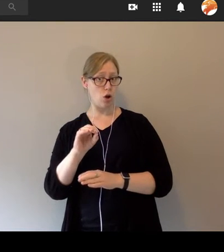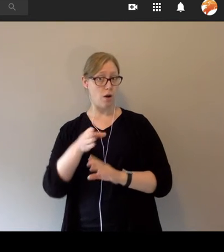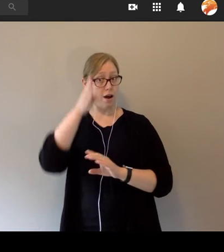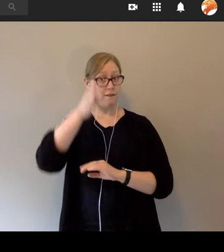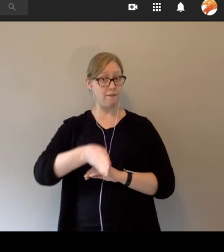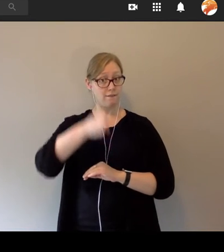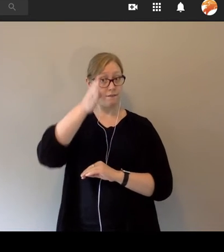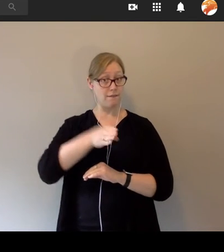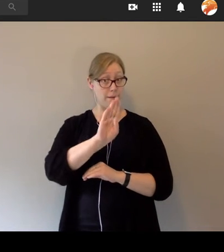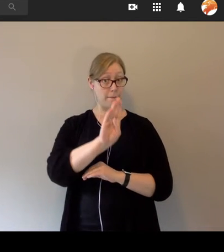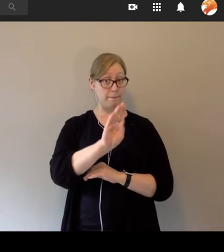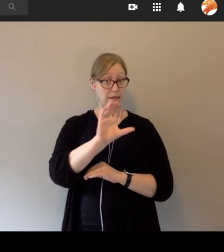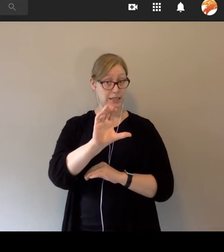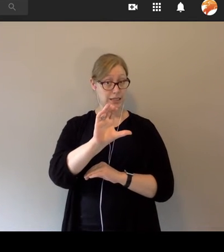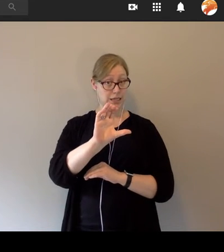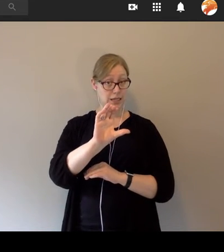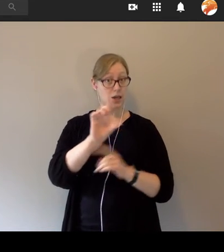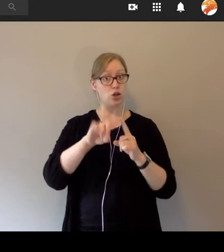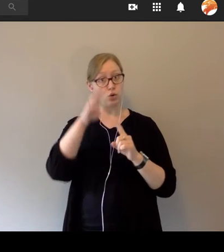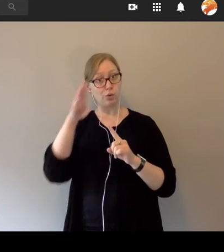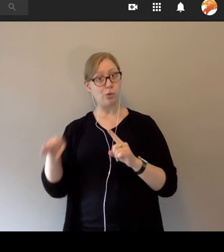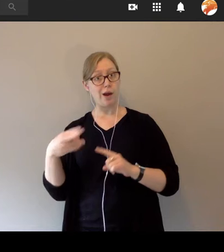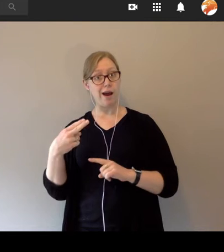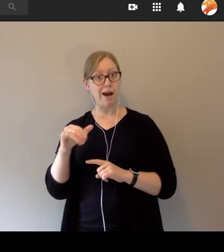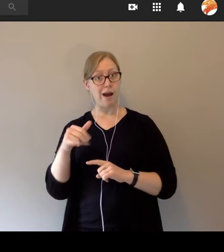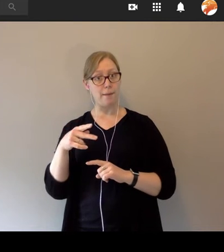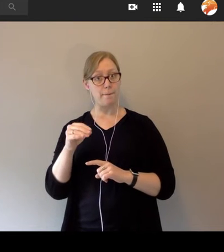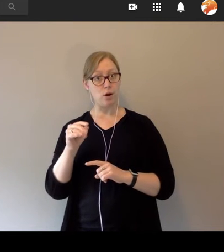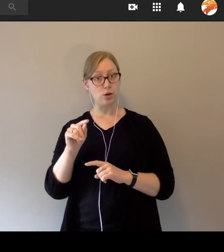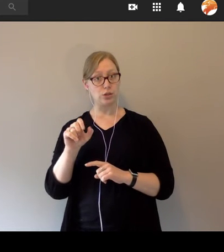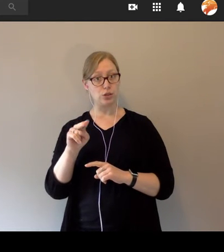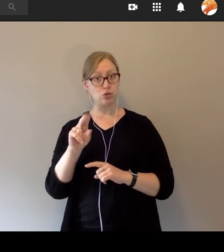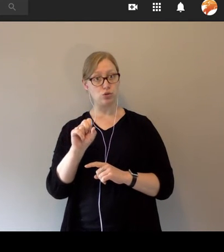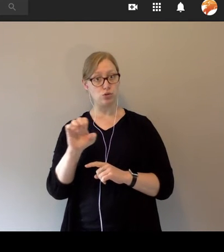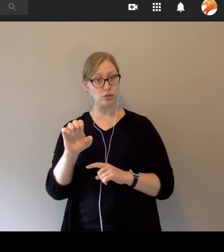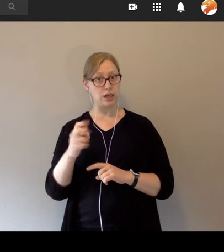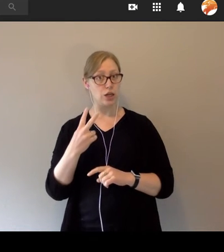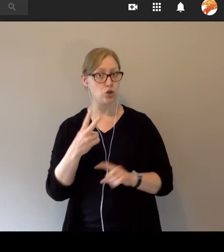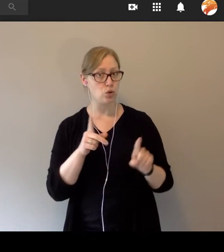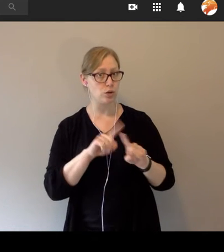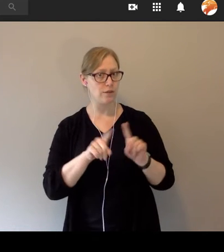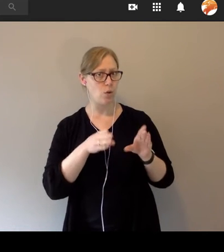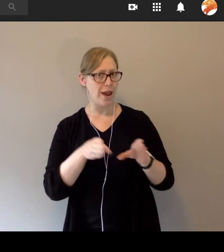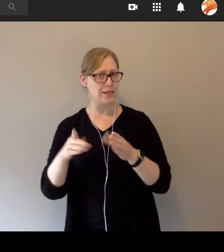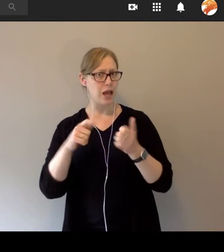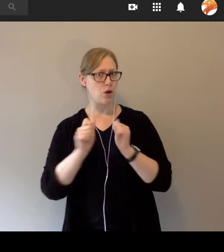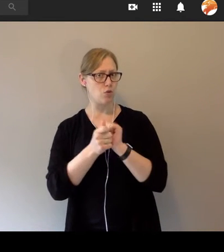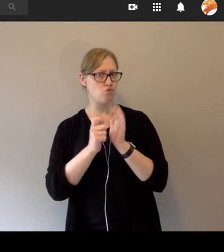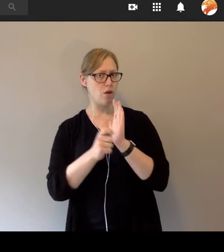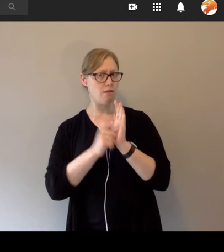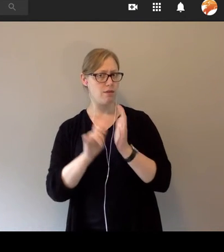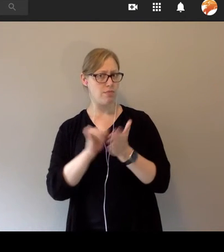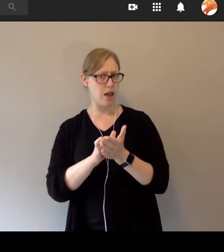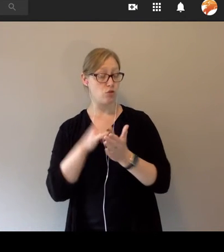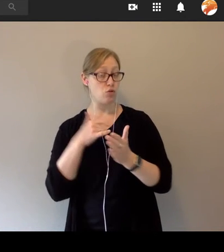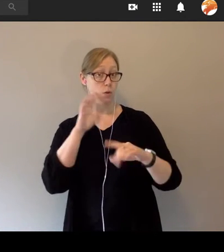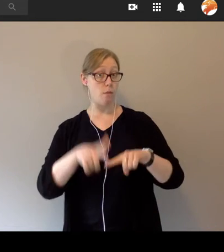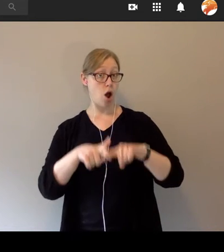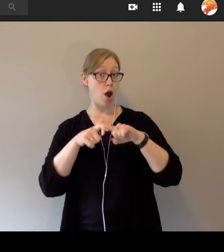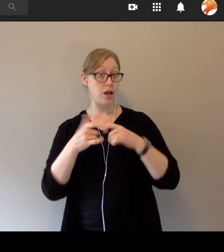AB in two different ways? So if you will copy that and then pause the video while you answer those